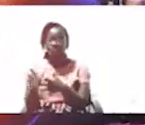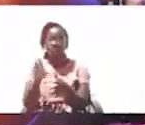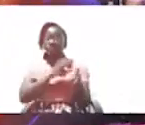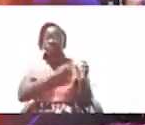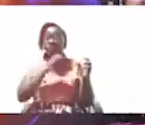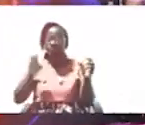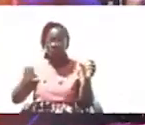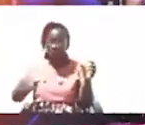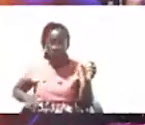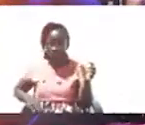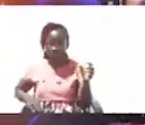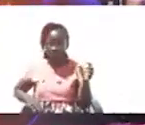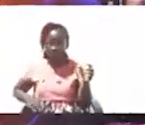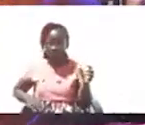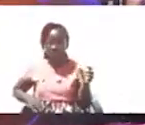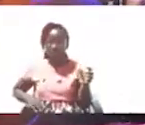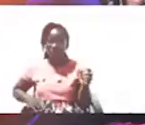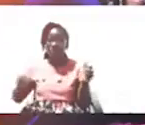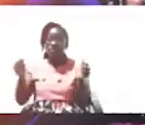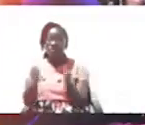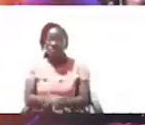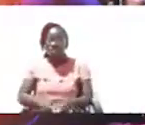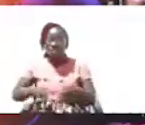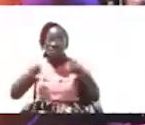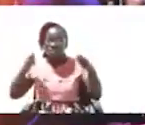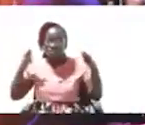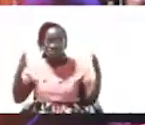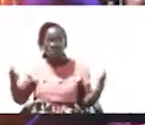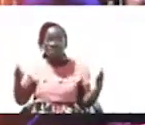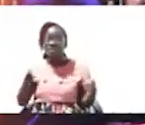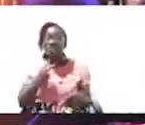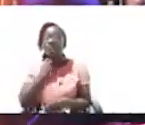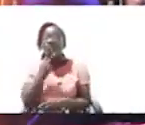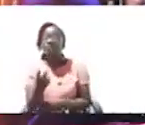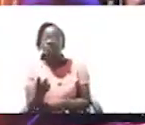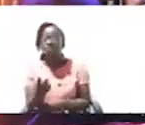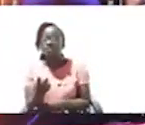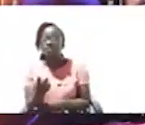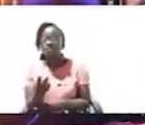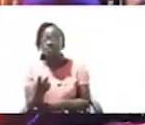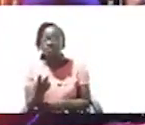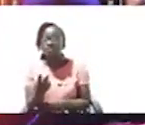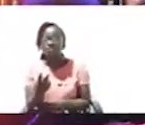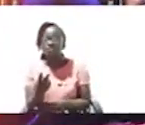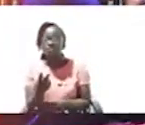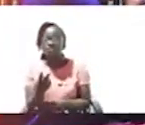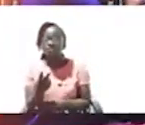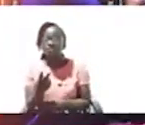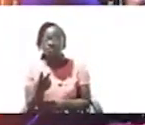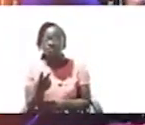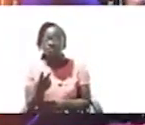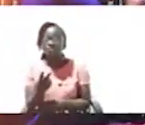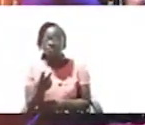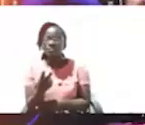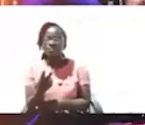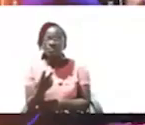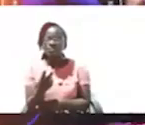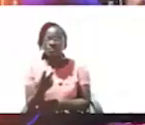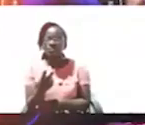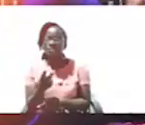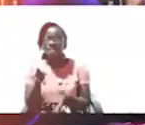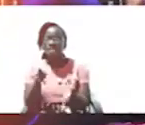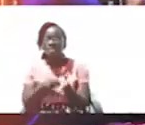Christ, he shouts out with a loud voice, the man who was rotten.